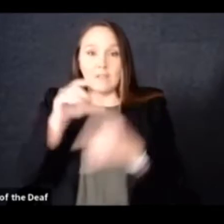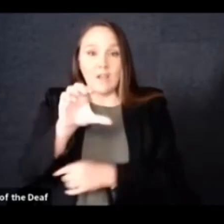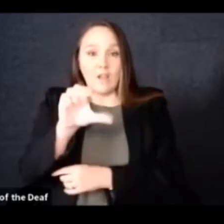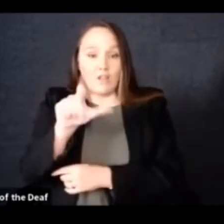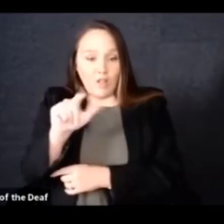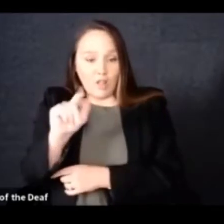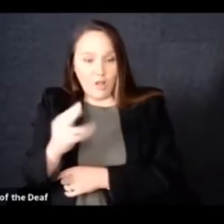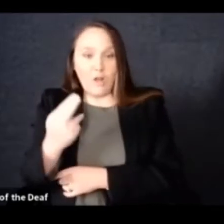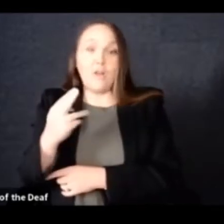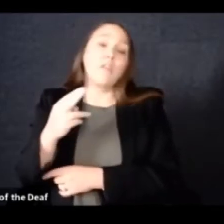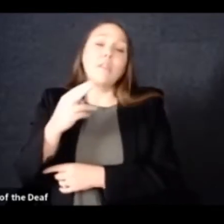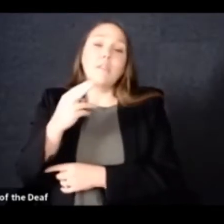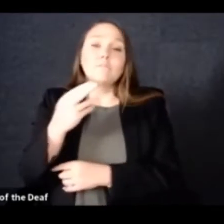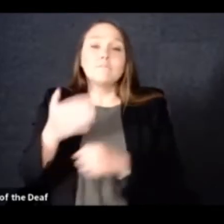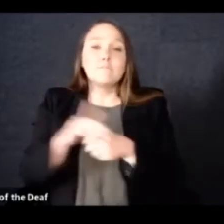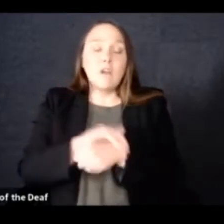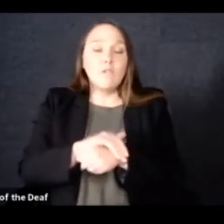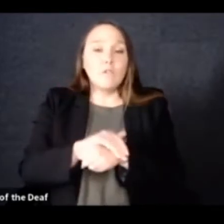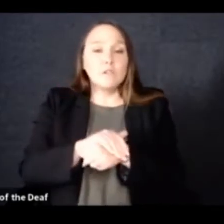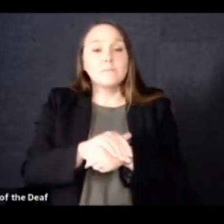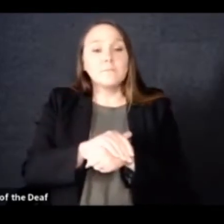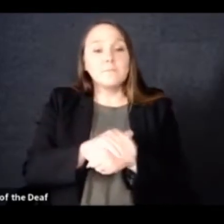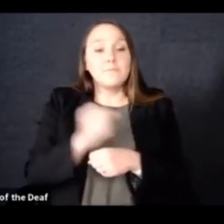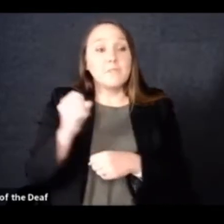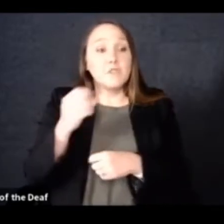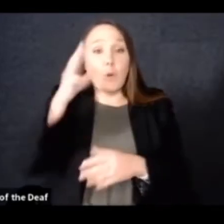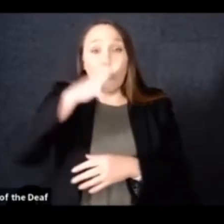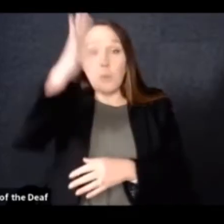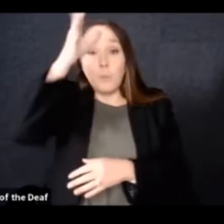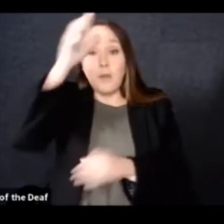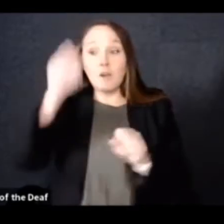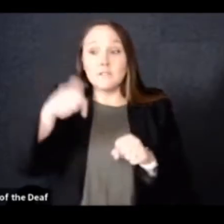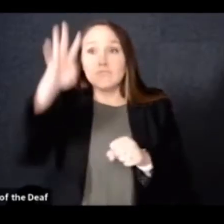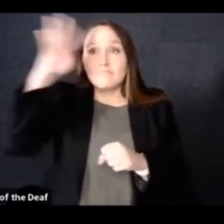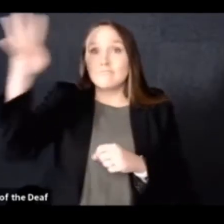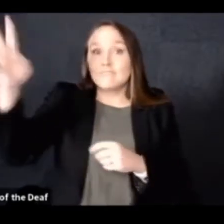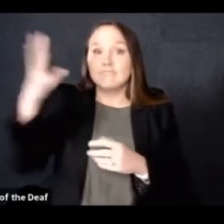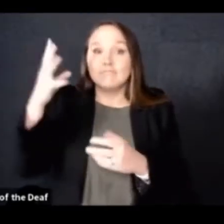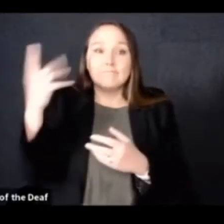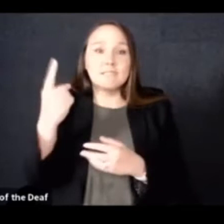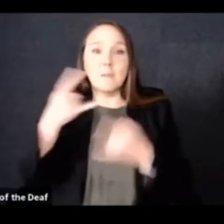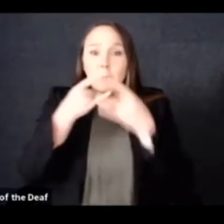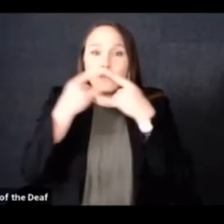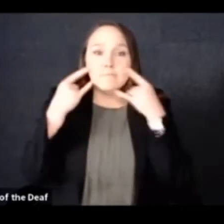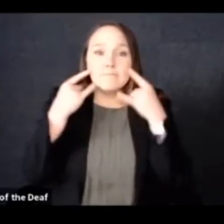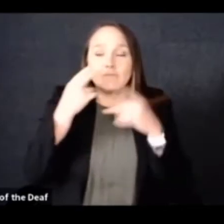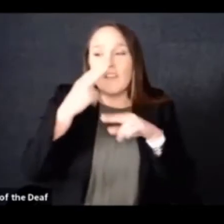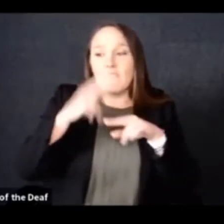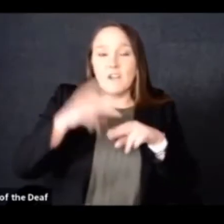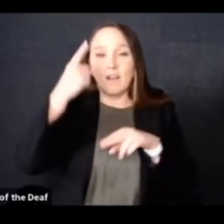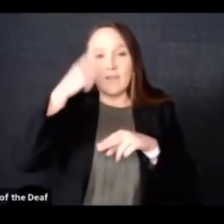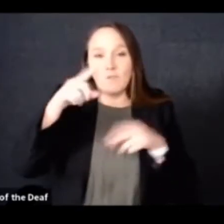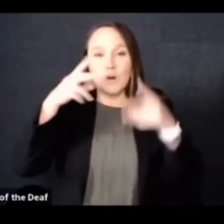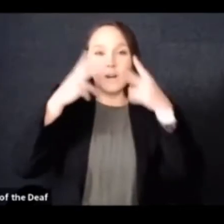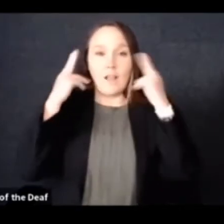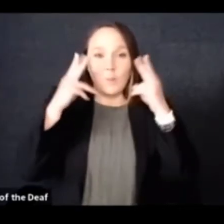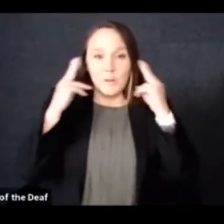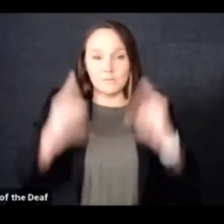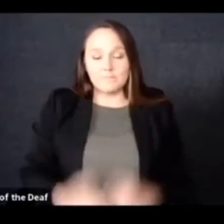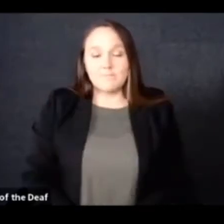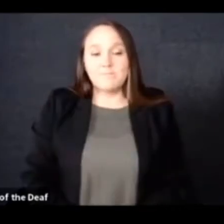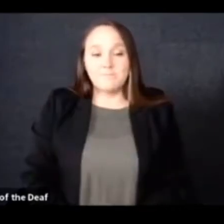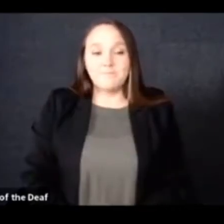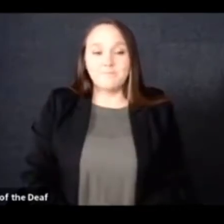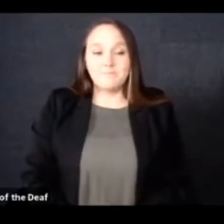those masks and get your kids some fun Halloween mask to wear for their trick-or-treating. Excuse me. I'm